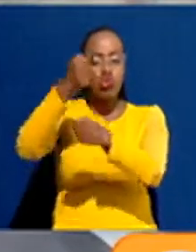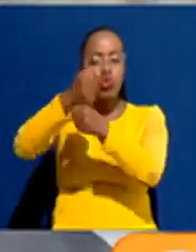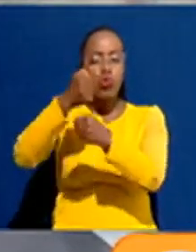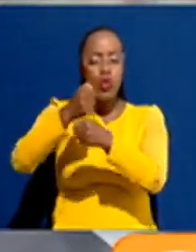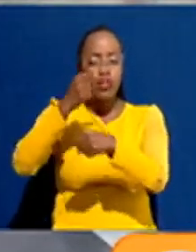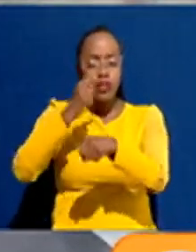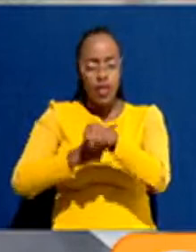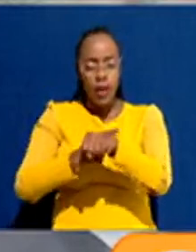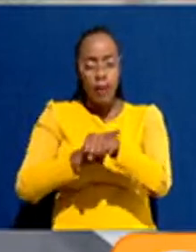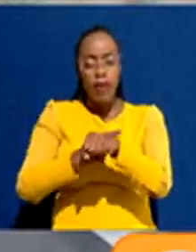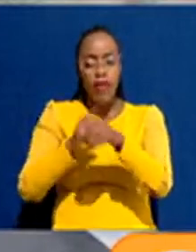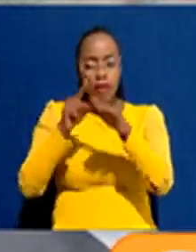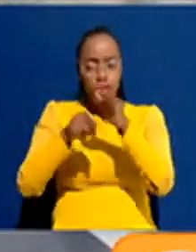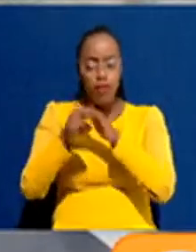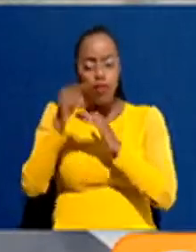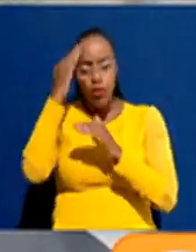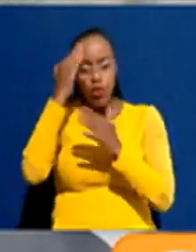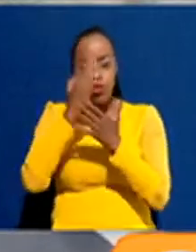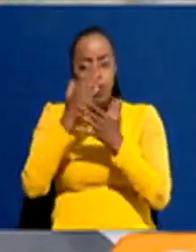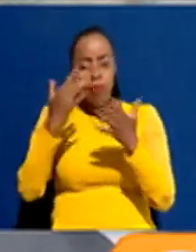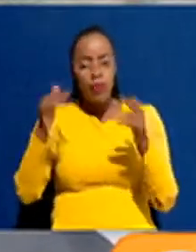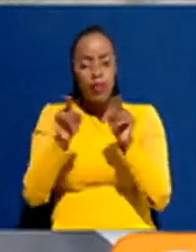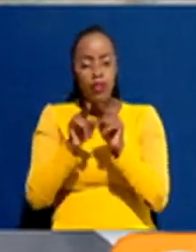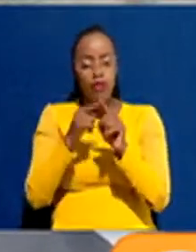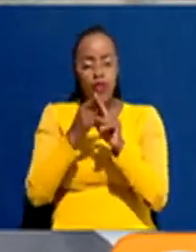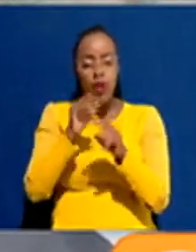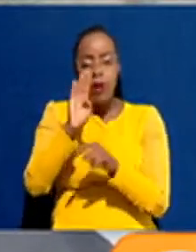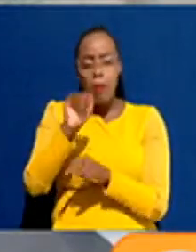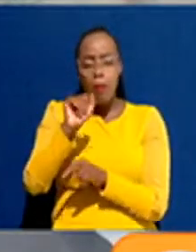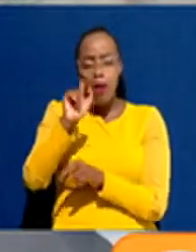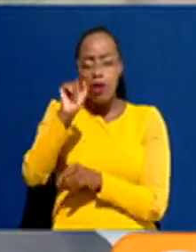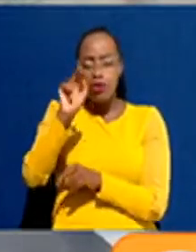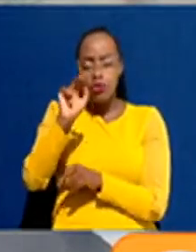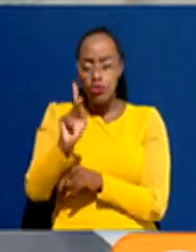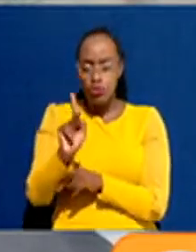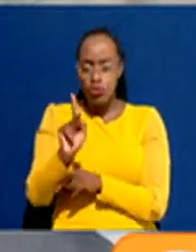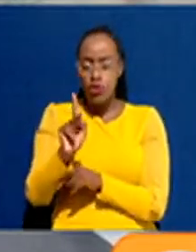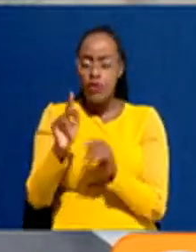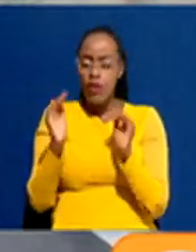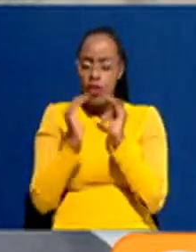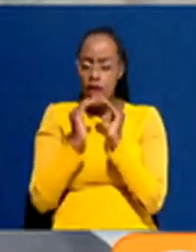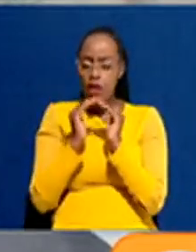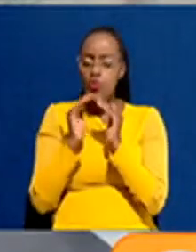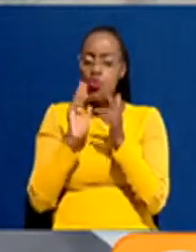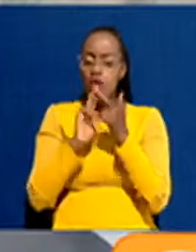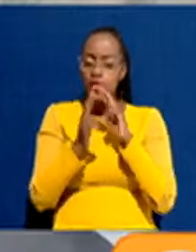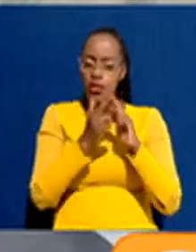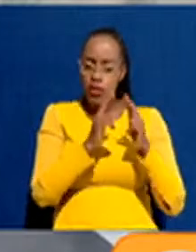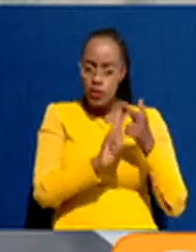get to know of some things like that. So the equal relation,